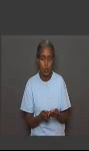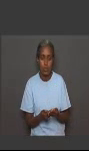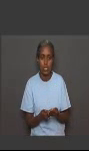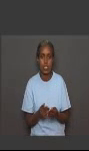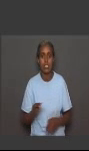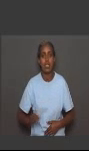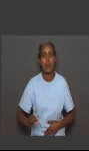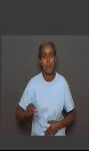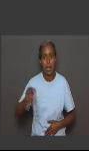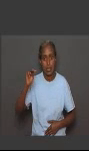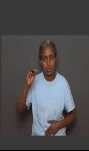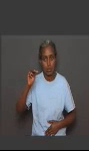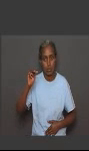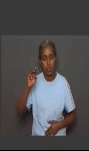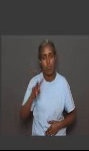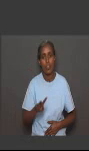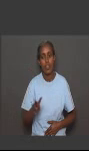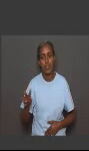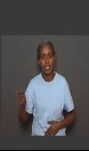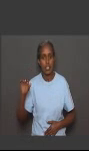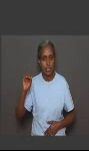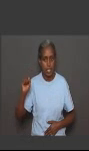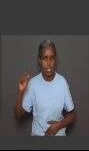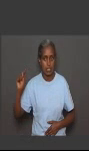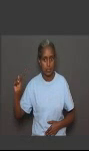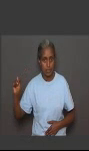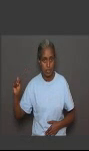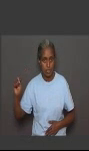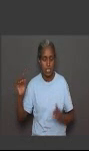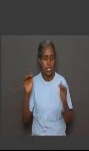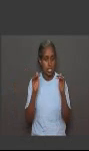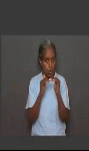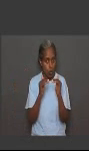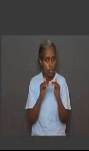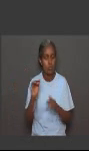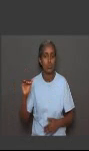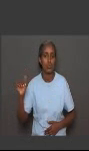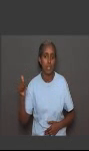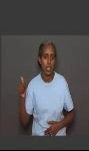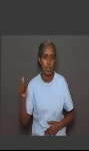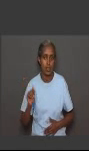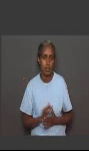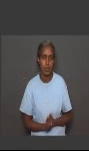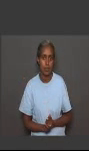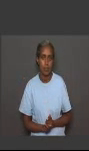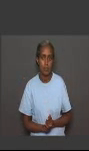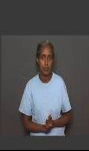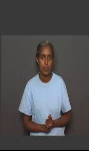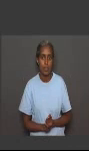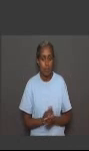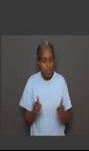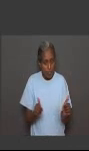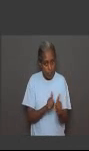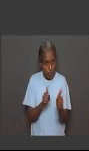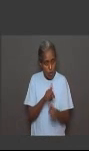Therefore, the magnitude of vector st is equal to 10.